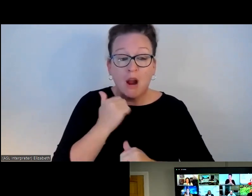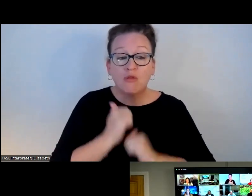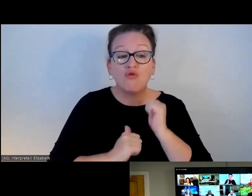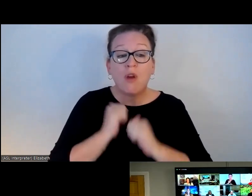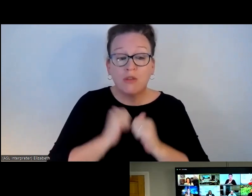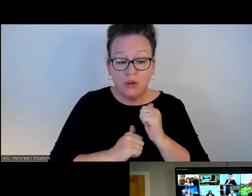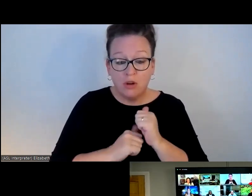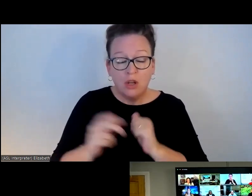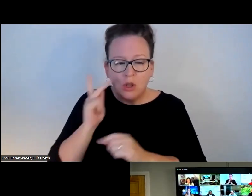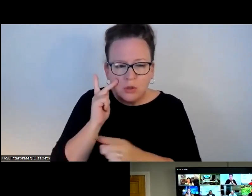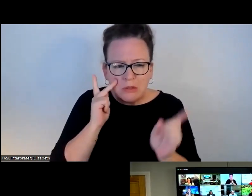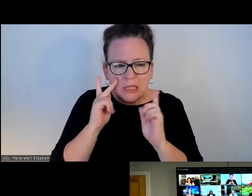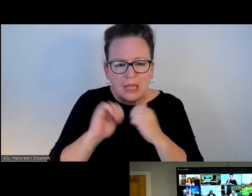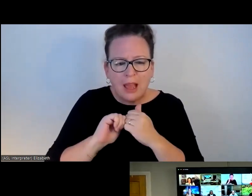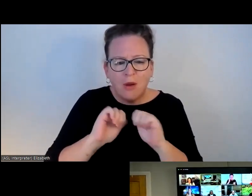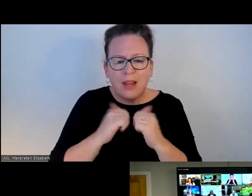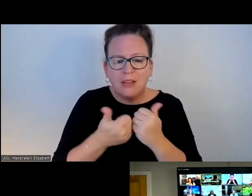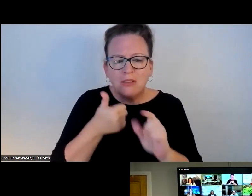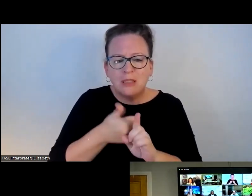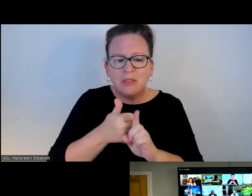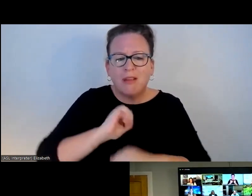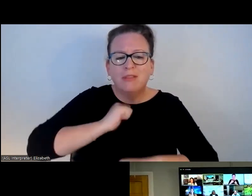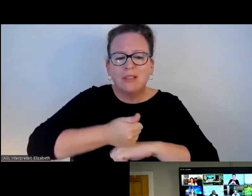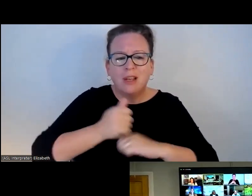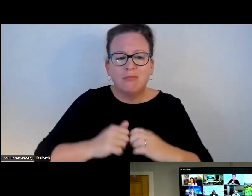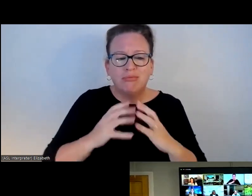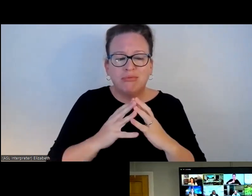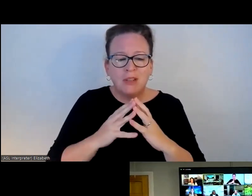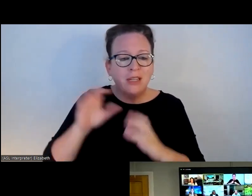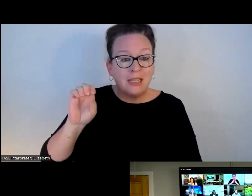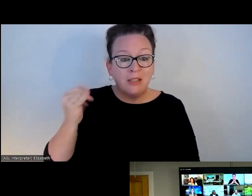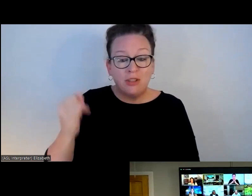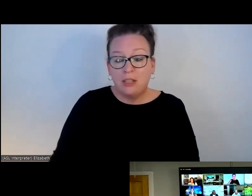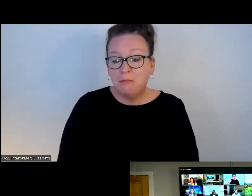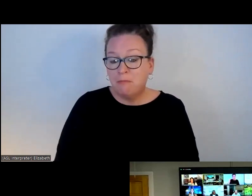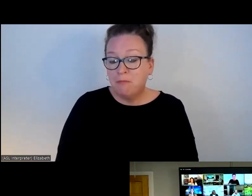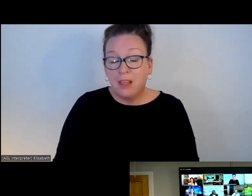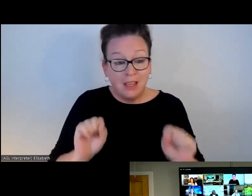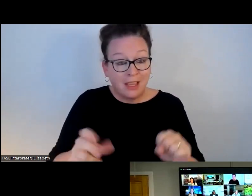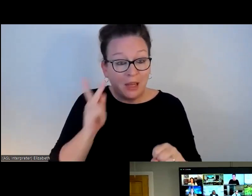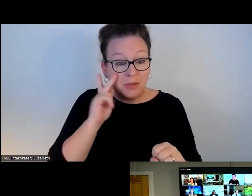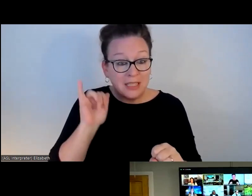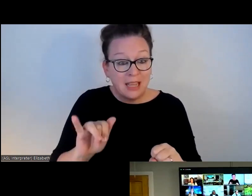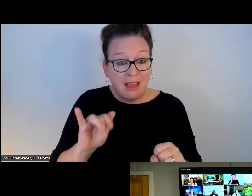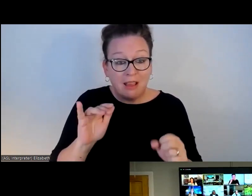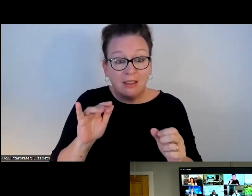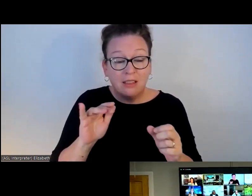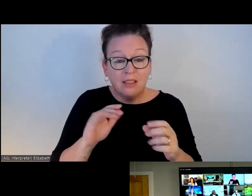how agencies are implementing environmental justice? And can we see that as a way of